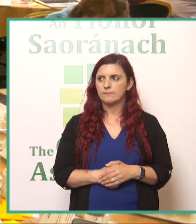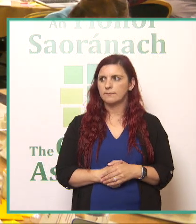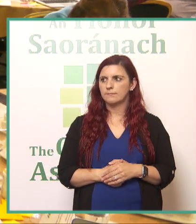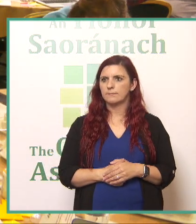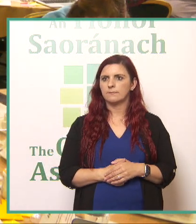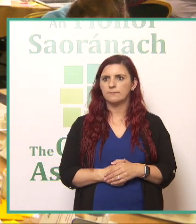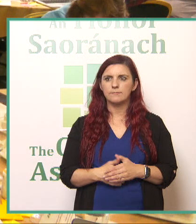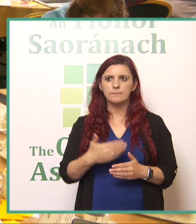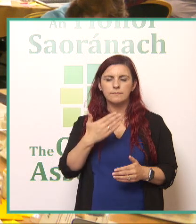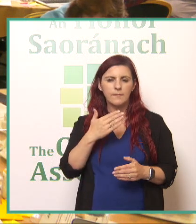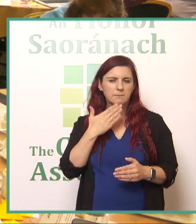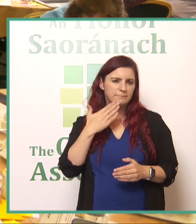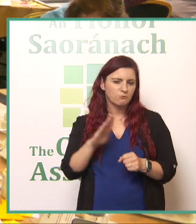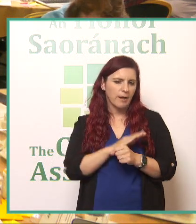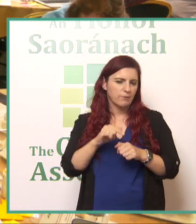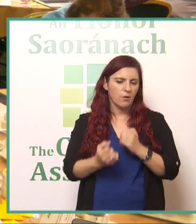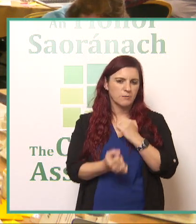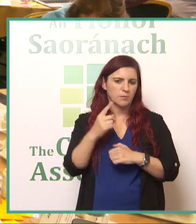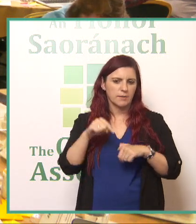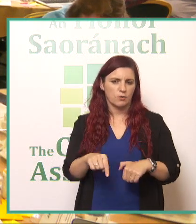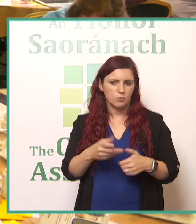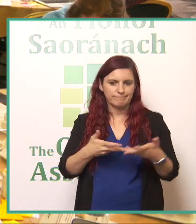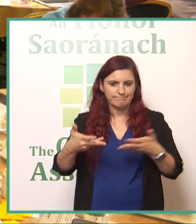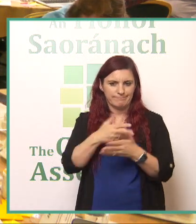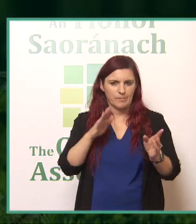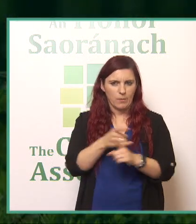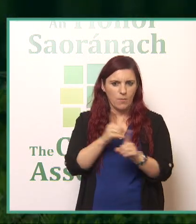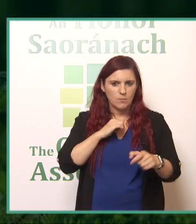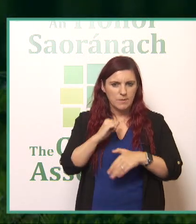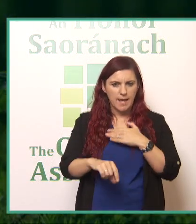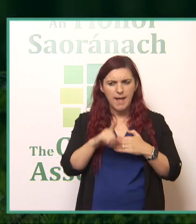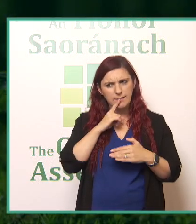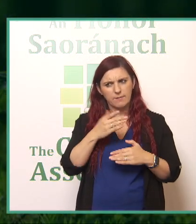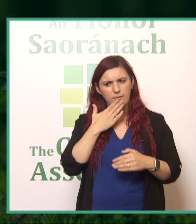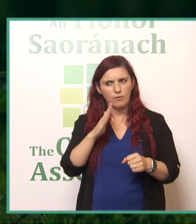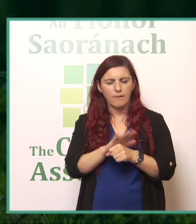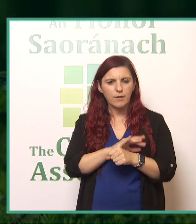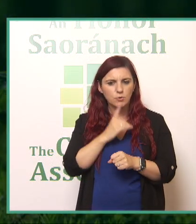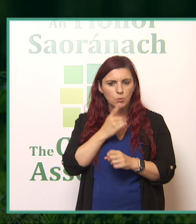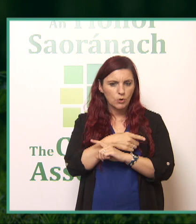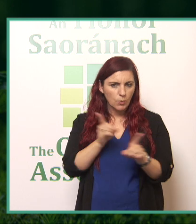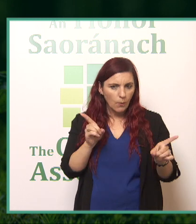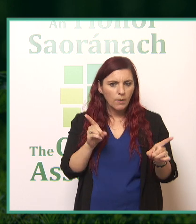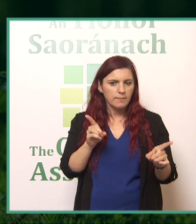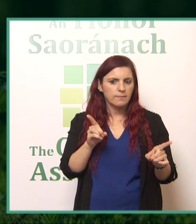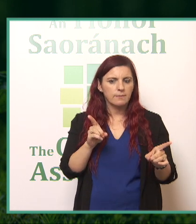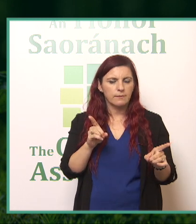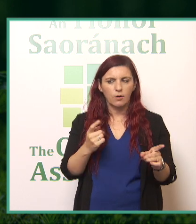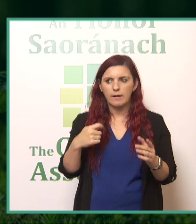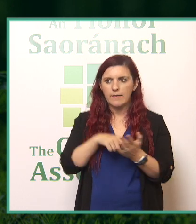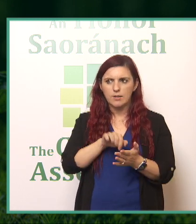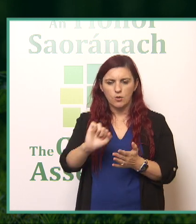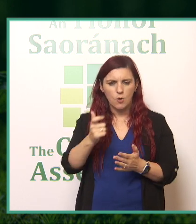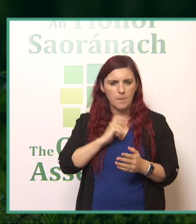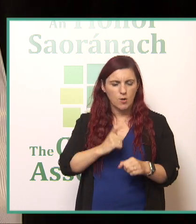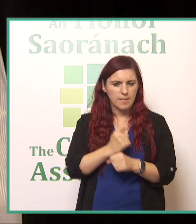I'm very grateful for the opportunity to address the Citizens' Assembly. I'm also very grateful to you as well for investing your personal time